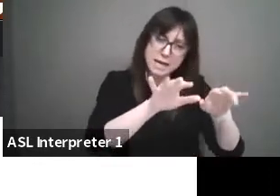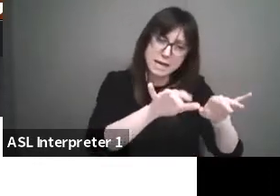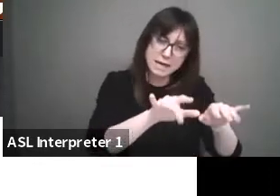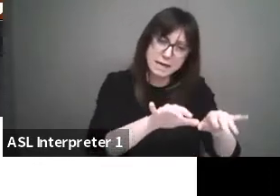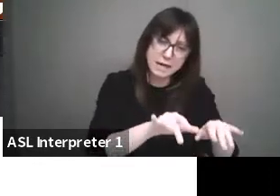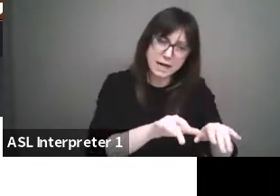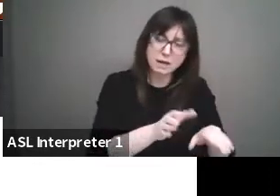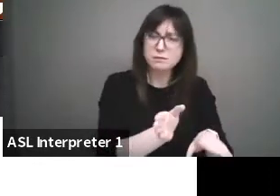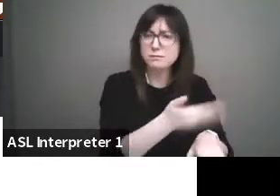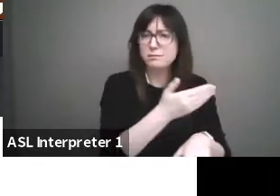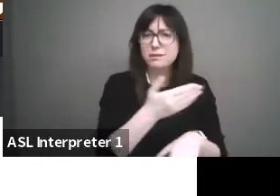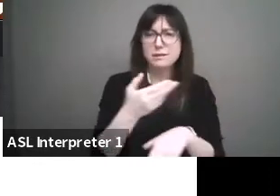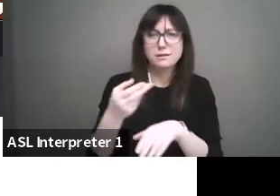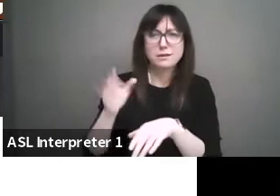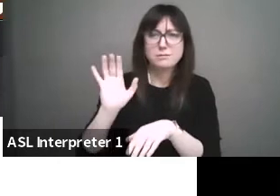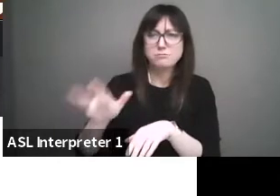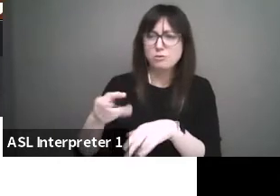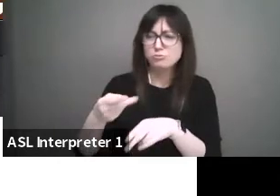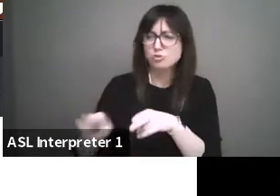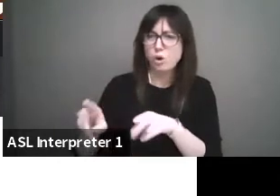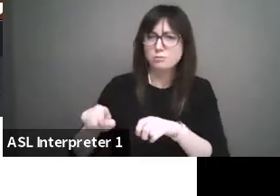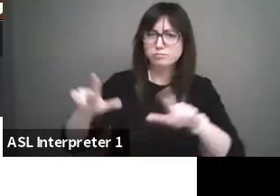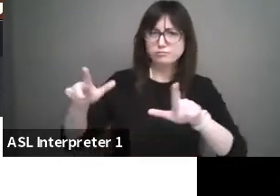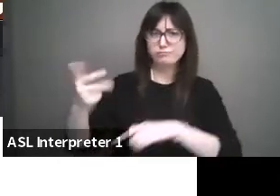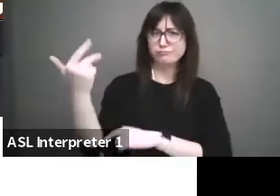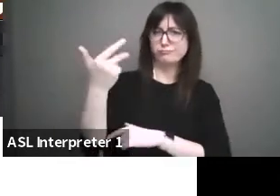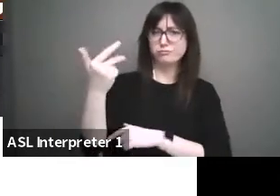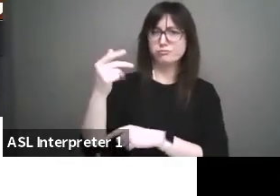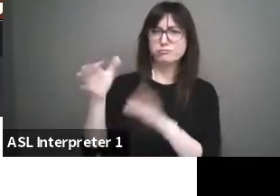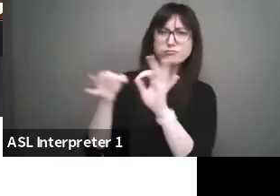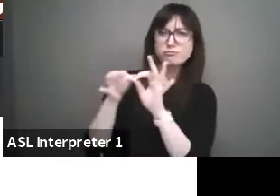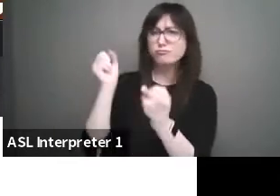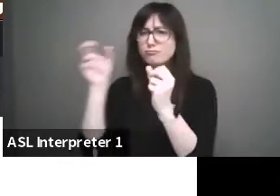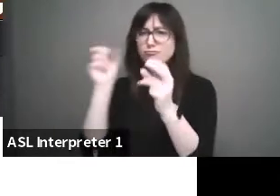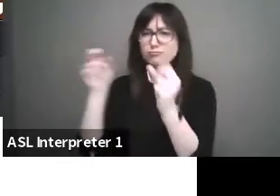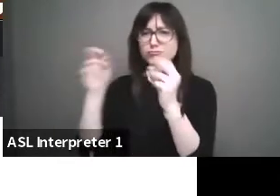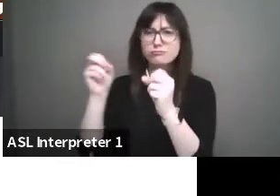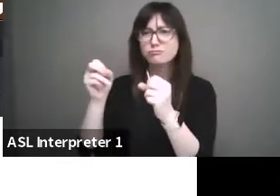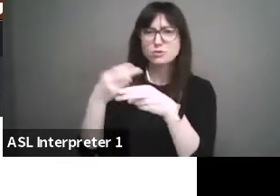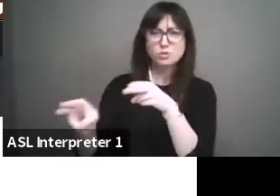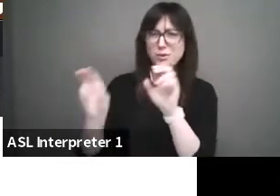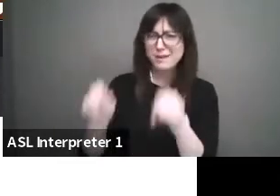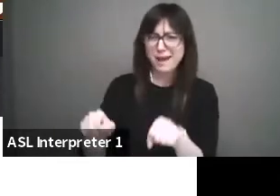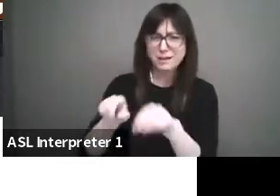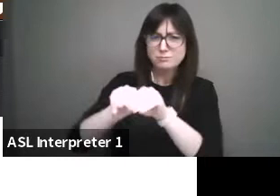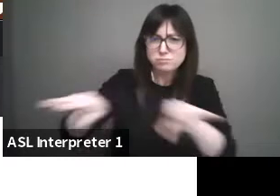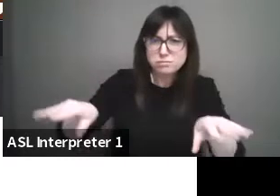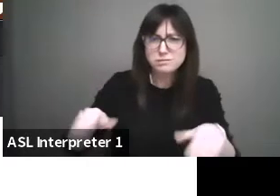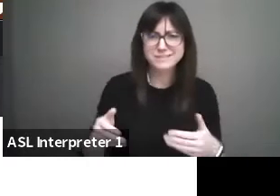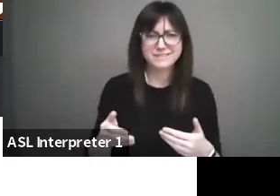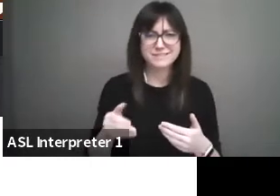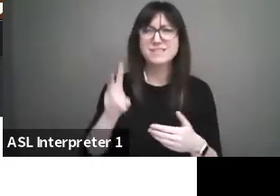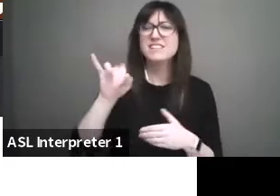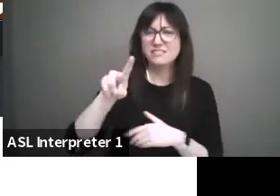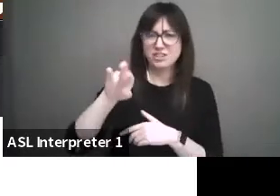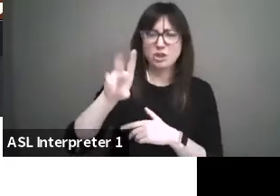quick video asset that can explain everything in that paragraph of text. So Vidyard is a tool that allows you to easily attach